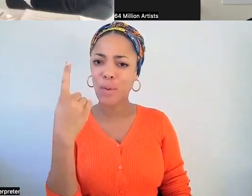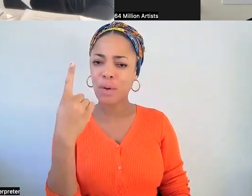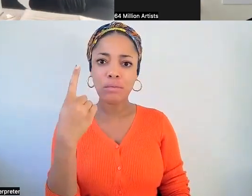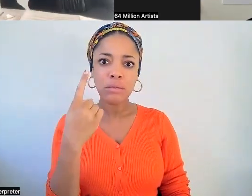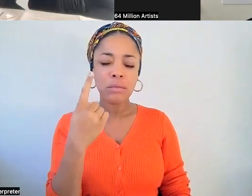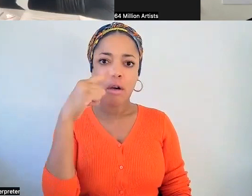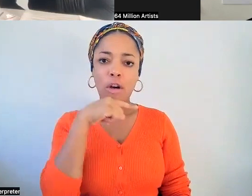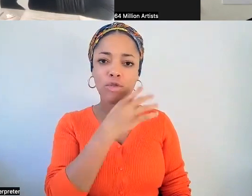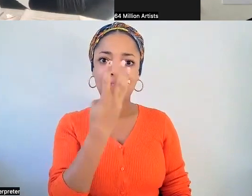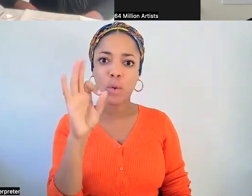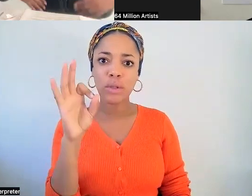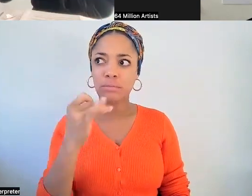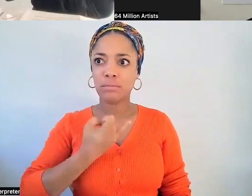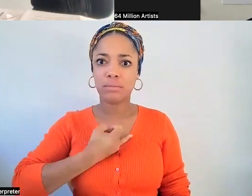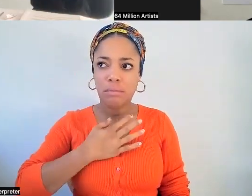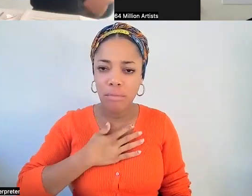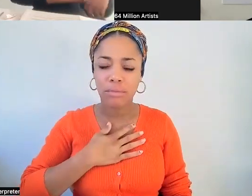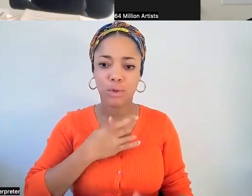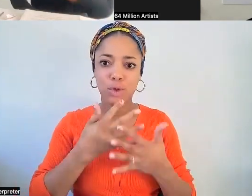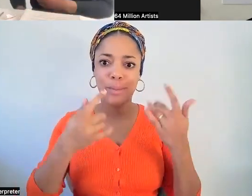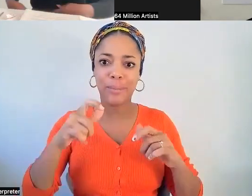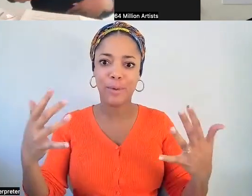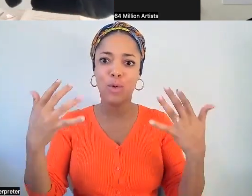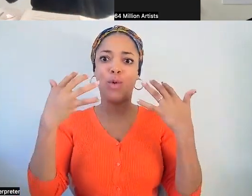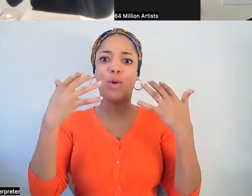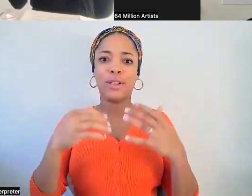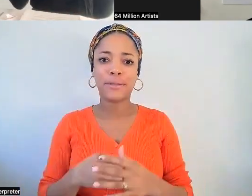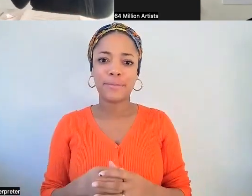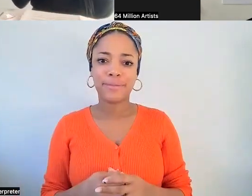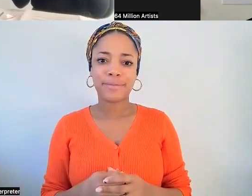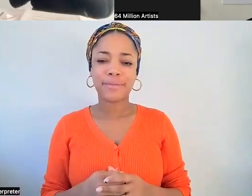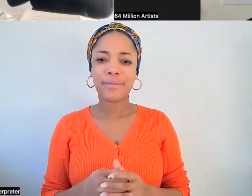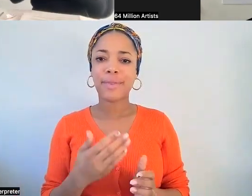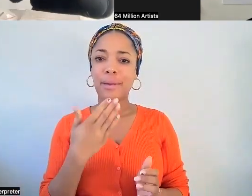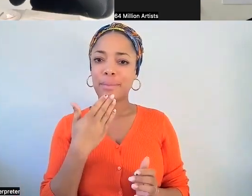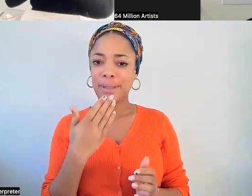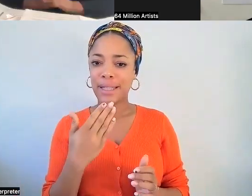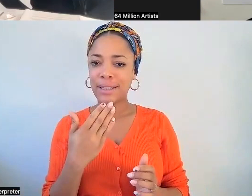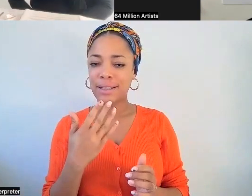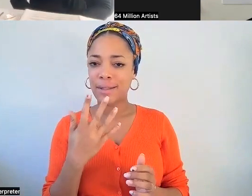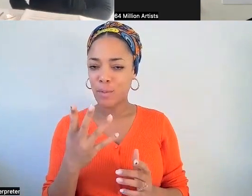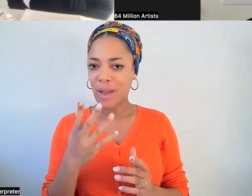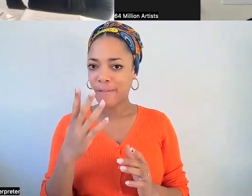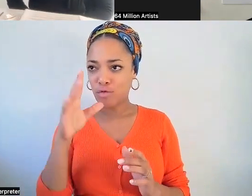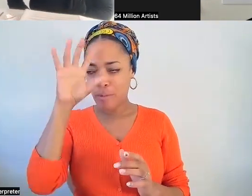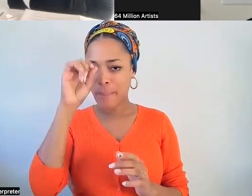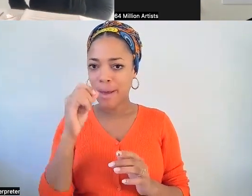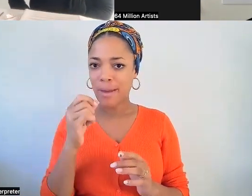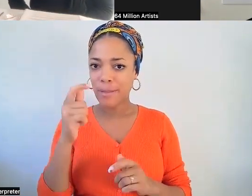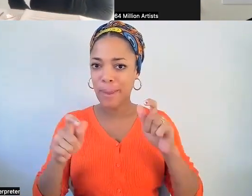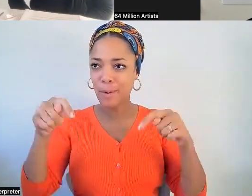140, sorry, my mistake. Yeah. And let's not forget the 14 amazing people in here, but I'll introduce them in a second.